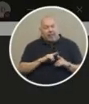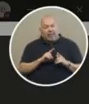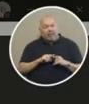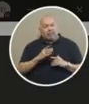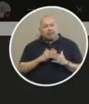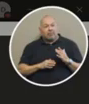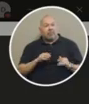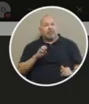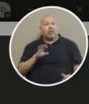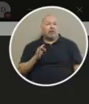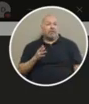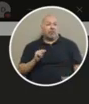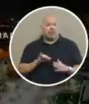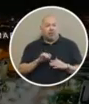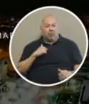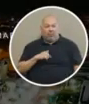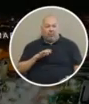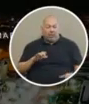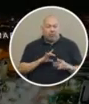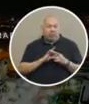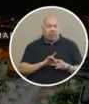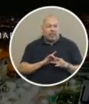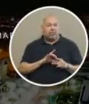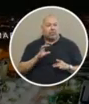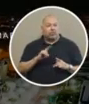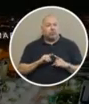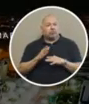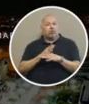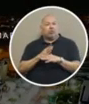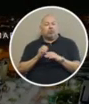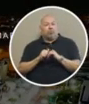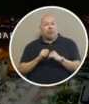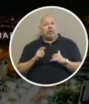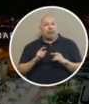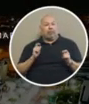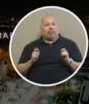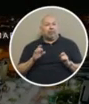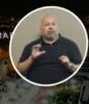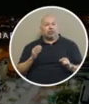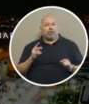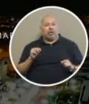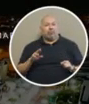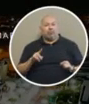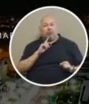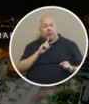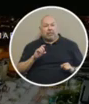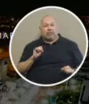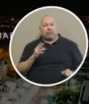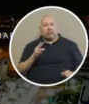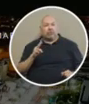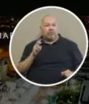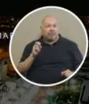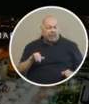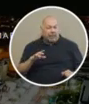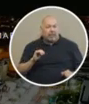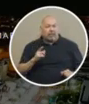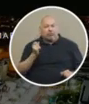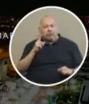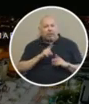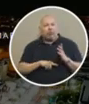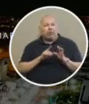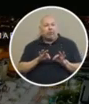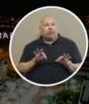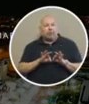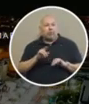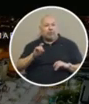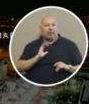just some of the efforts we've done in relation in partnership with the chambers to really survey and understand what the critical needs